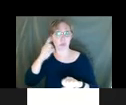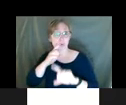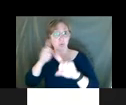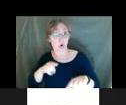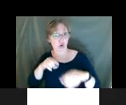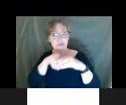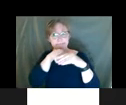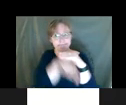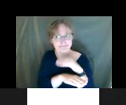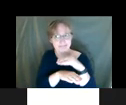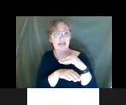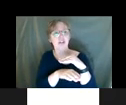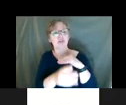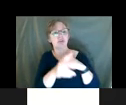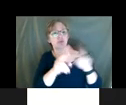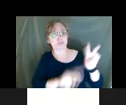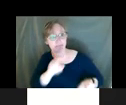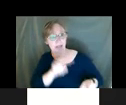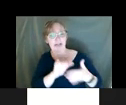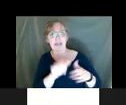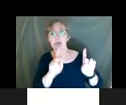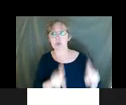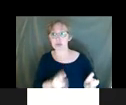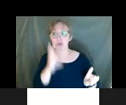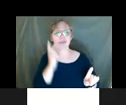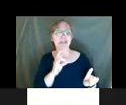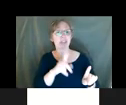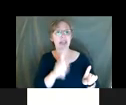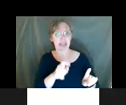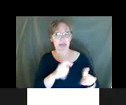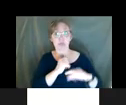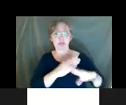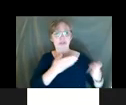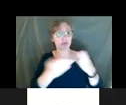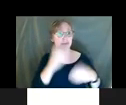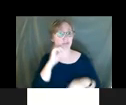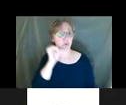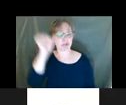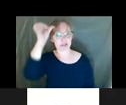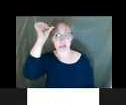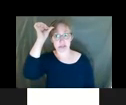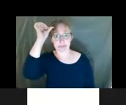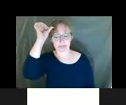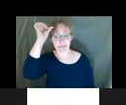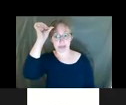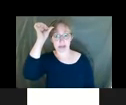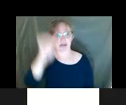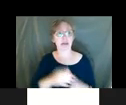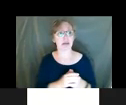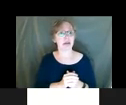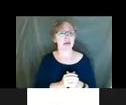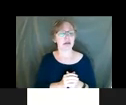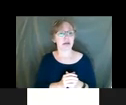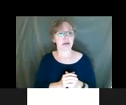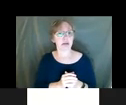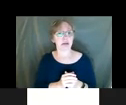assess whether such person is in need of protective services for adults when such official,